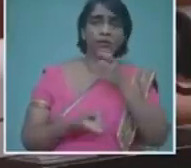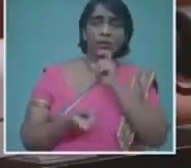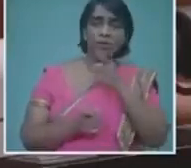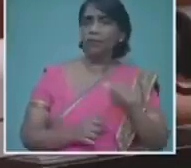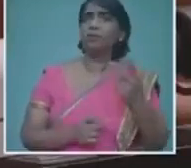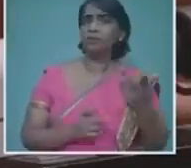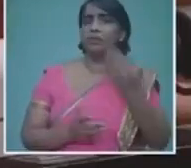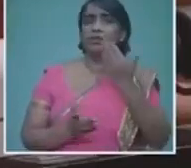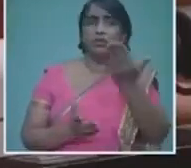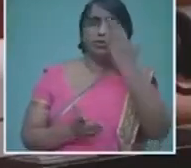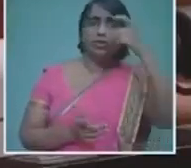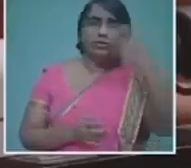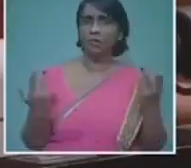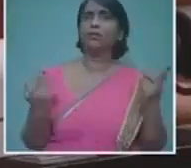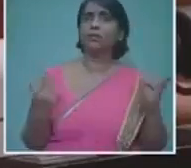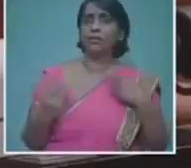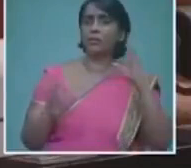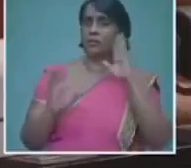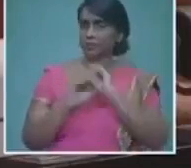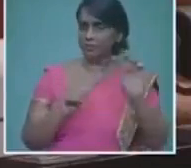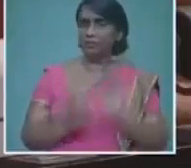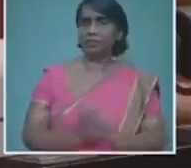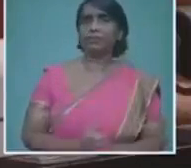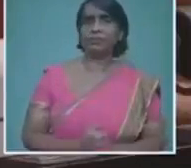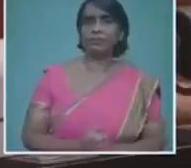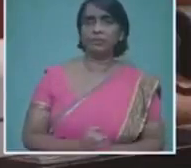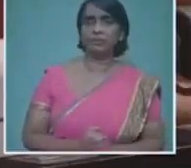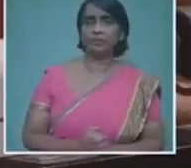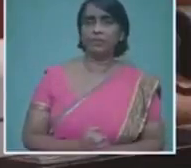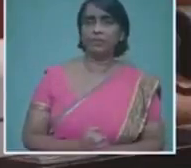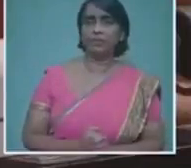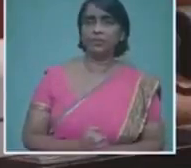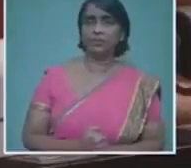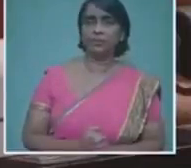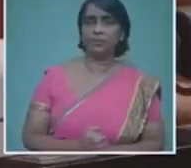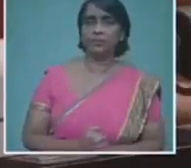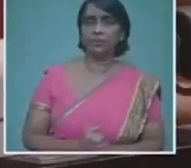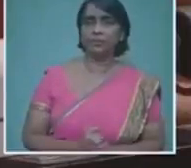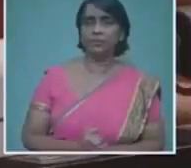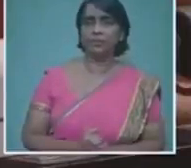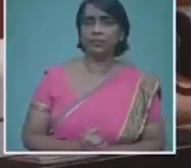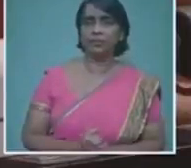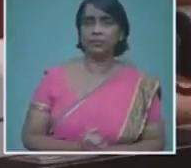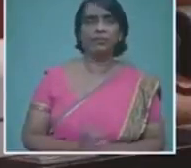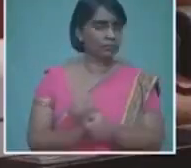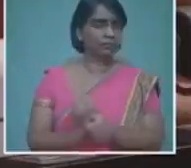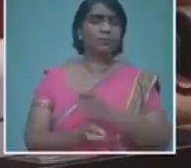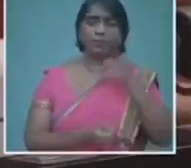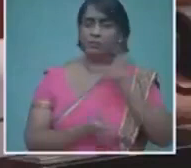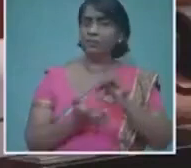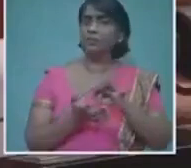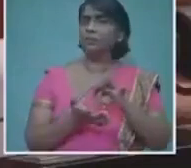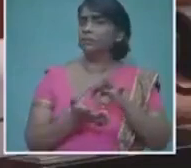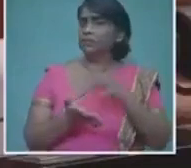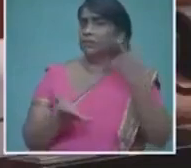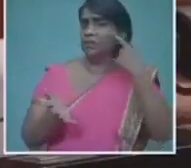evidence given. And they are not indicted. And now, once the detention order lapsed, because it came